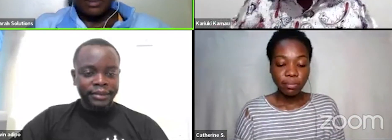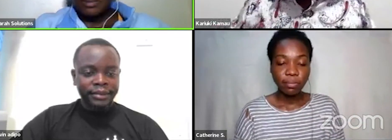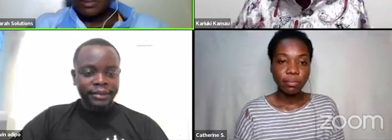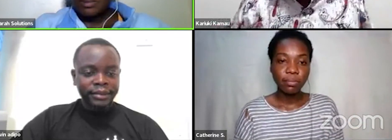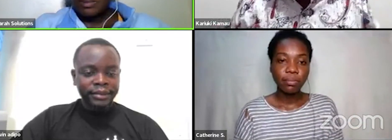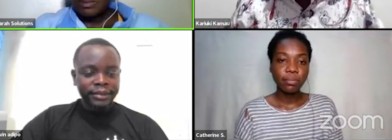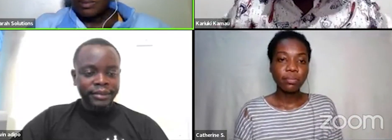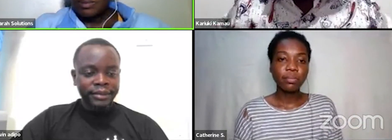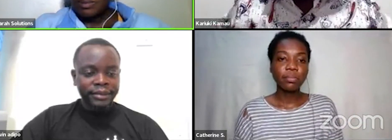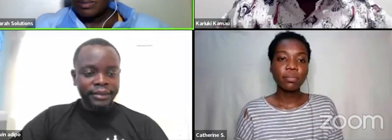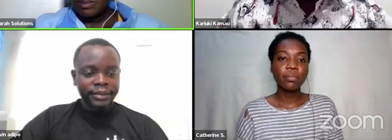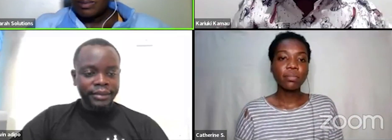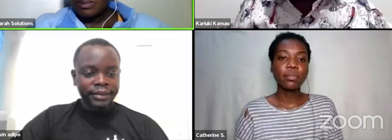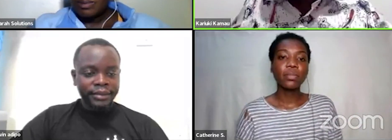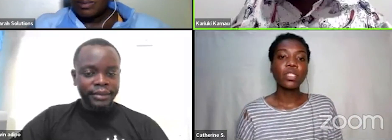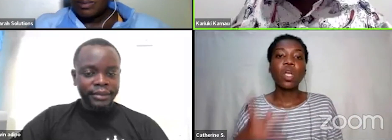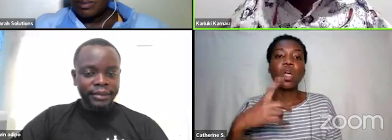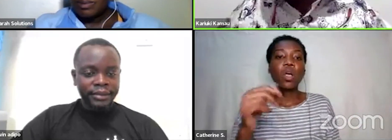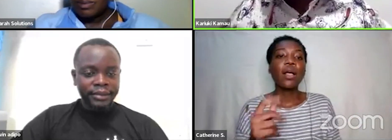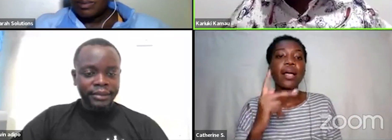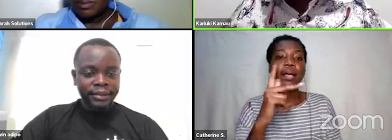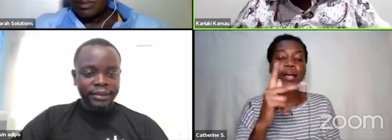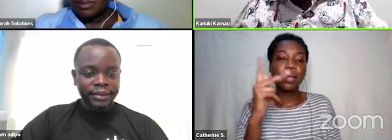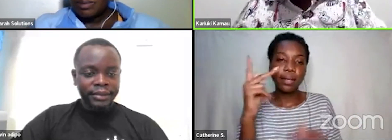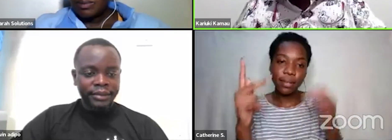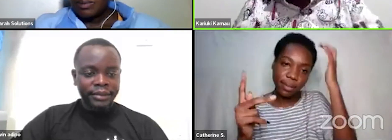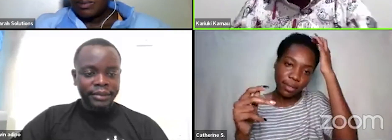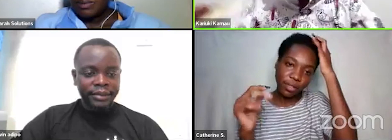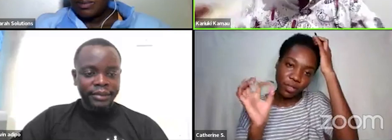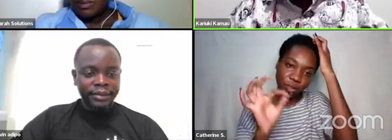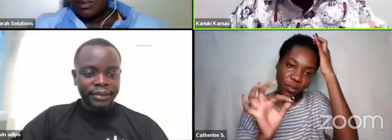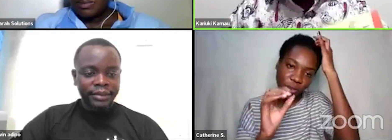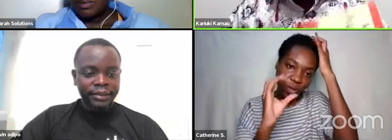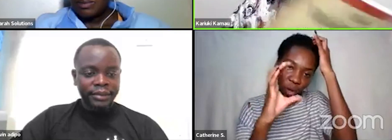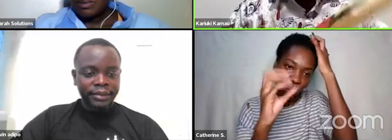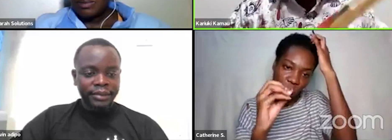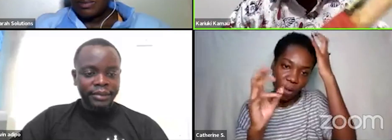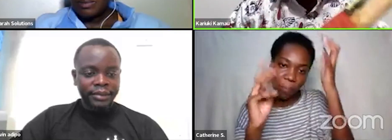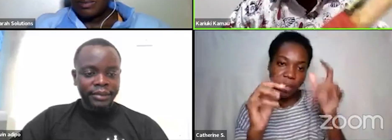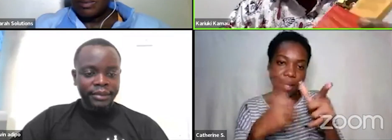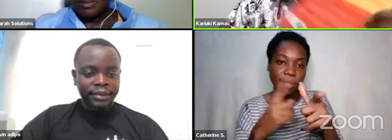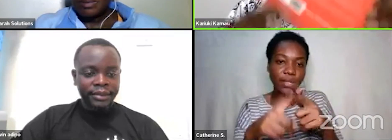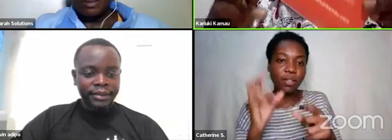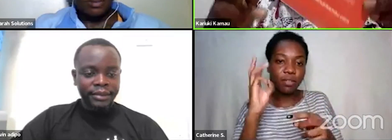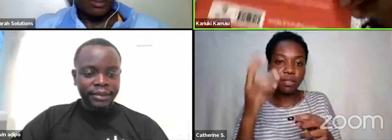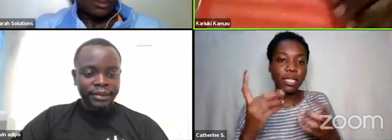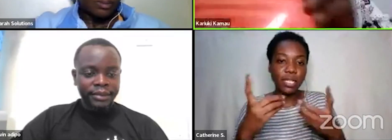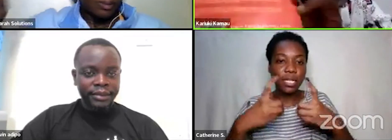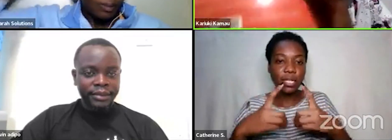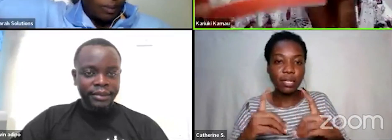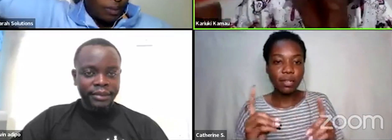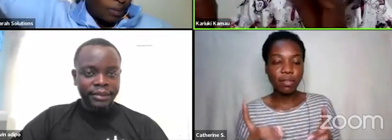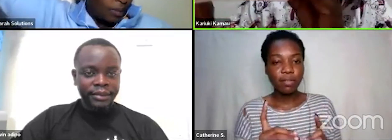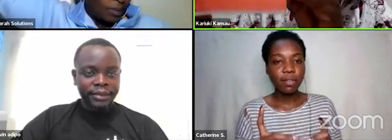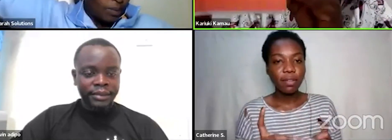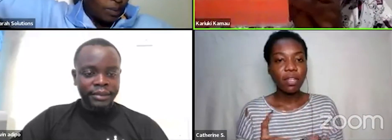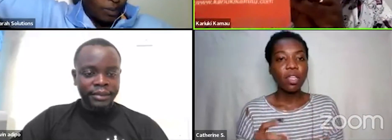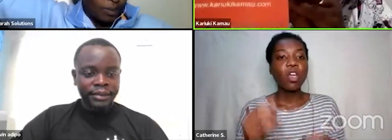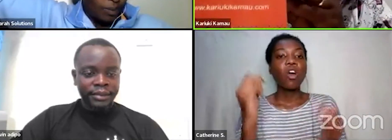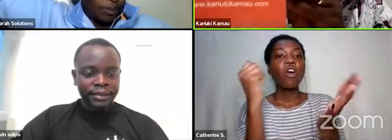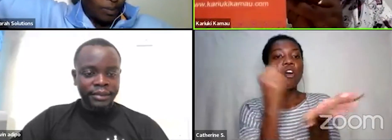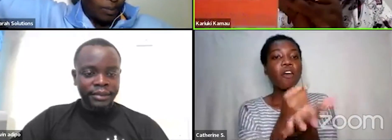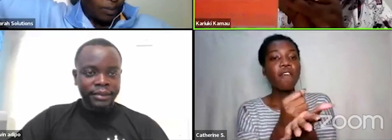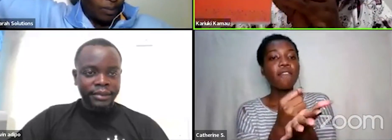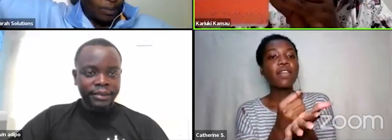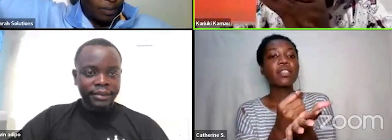Just order, go to my website, kariukikamau.com. It should be able to be delivered. Our writer will be able to deliver in your office. Just log